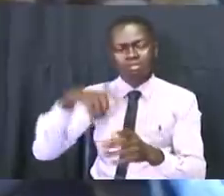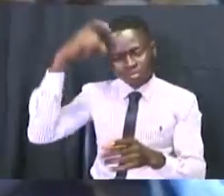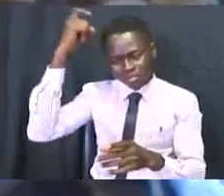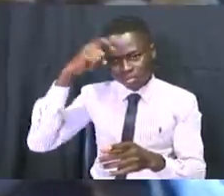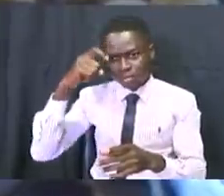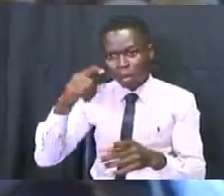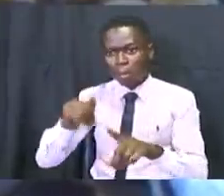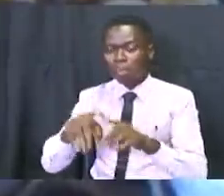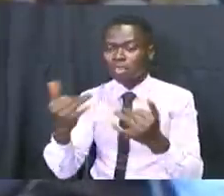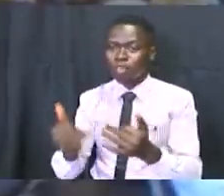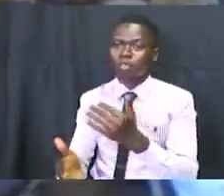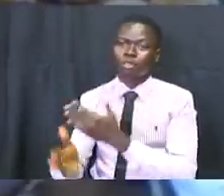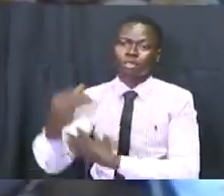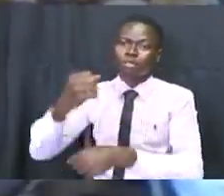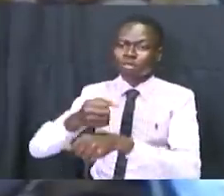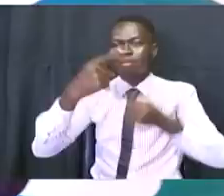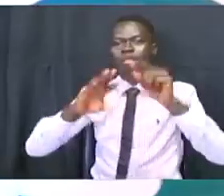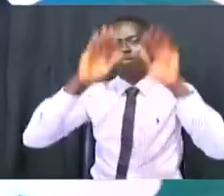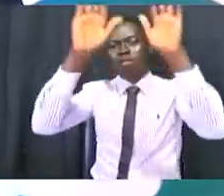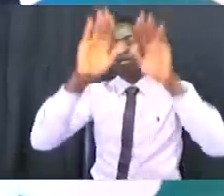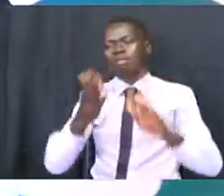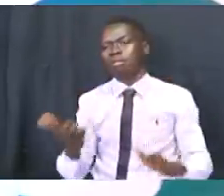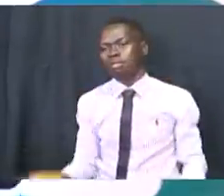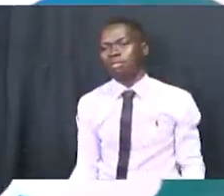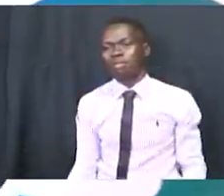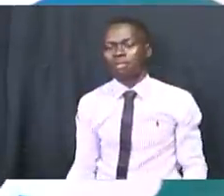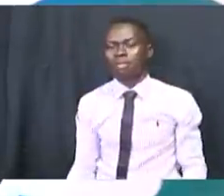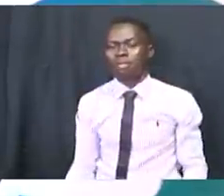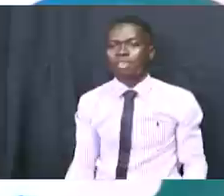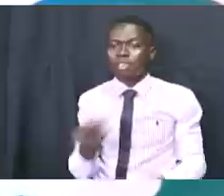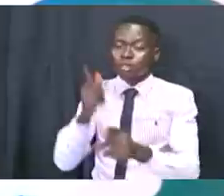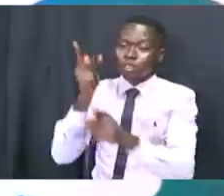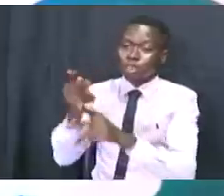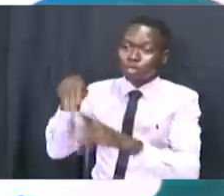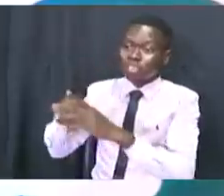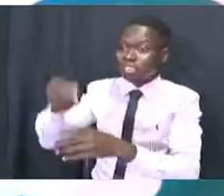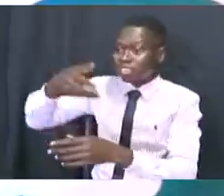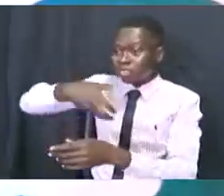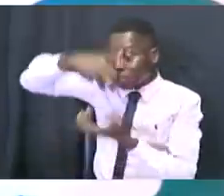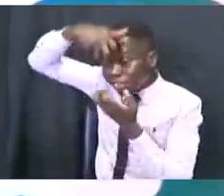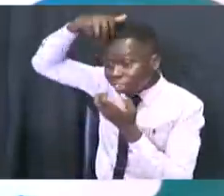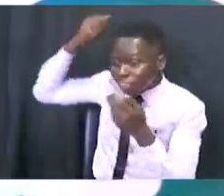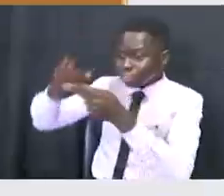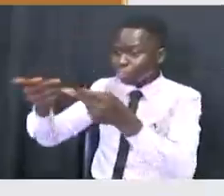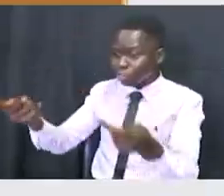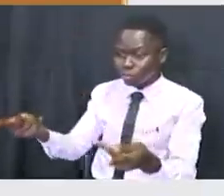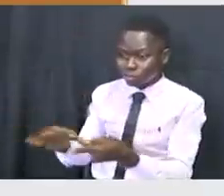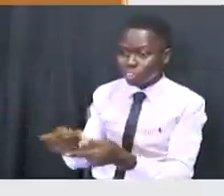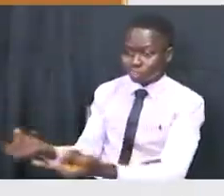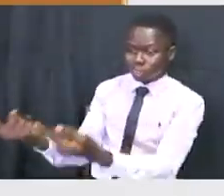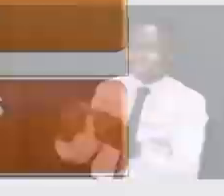accredited his ministry with signs and wonders. If they put you in the lion's den and you come up alive, there's no miracle like this